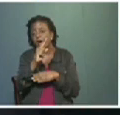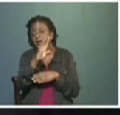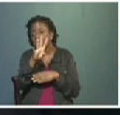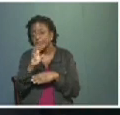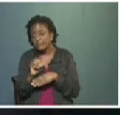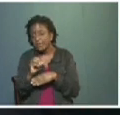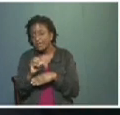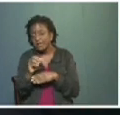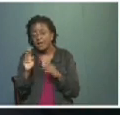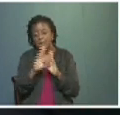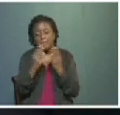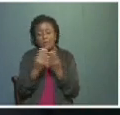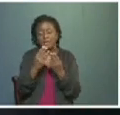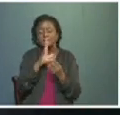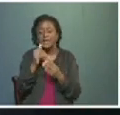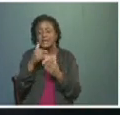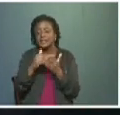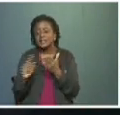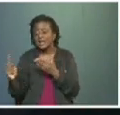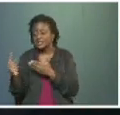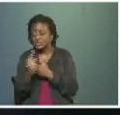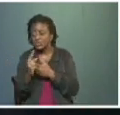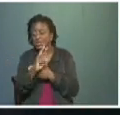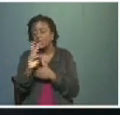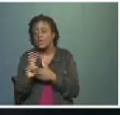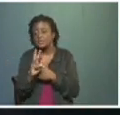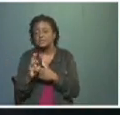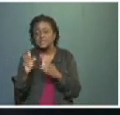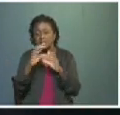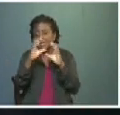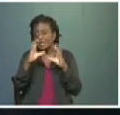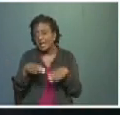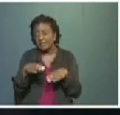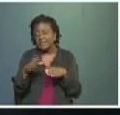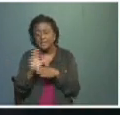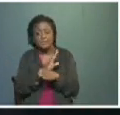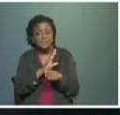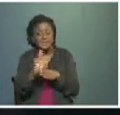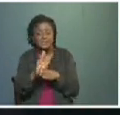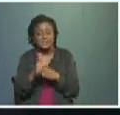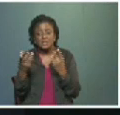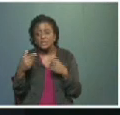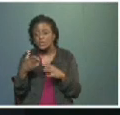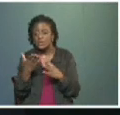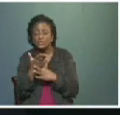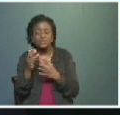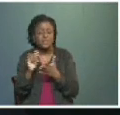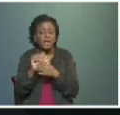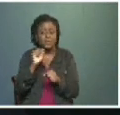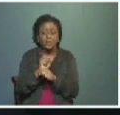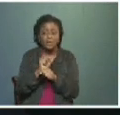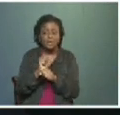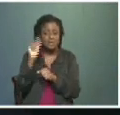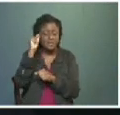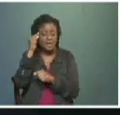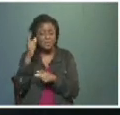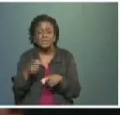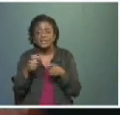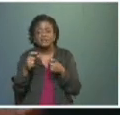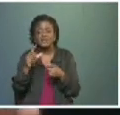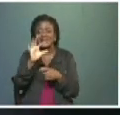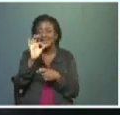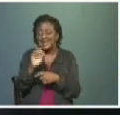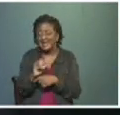Wednesday. Cabinet has been very active and busy going through that work. The government has also given a 90-day notice to